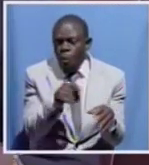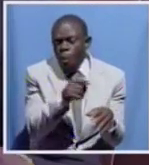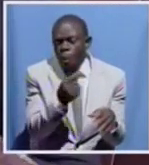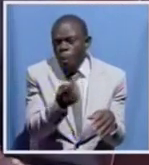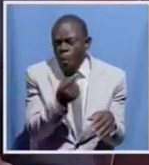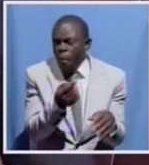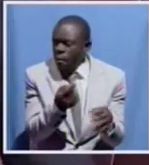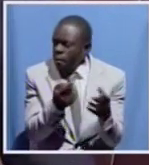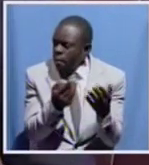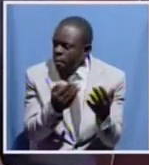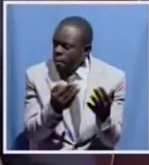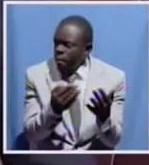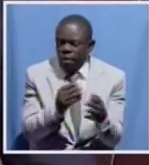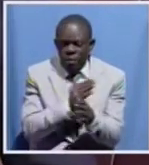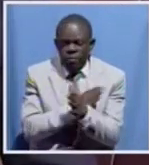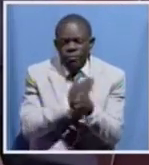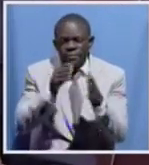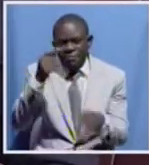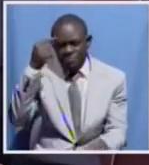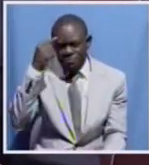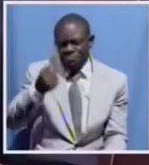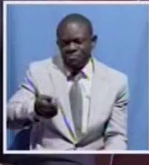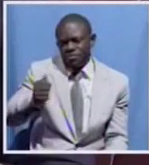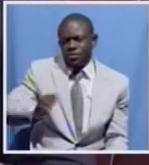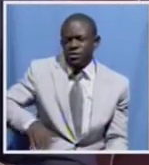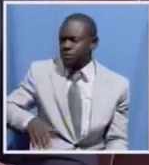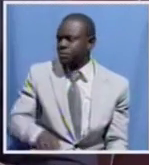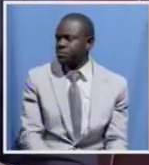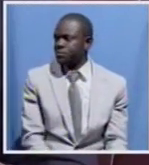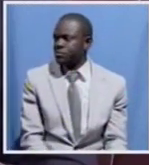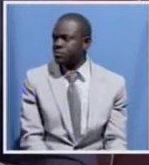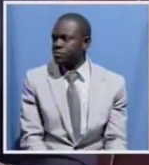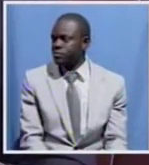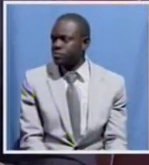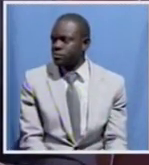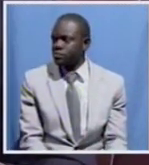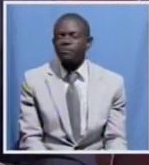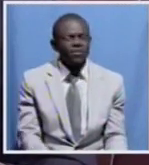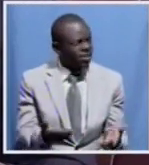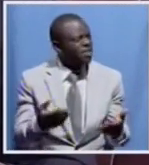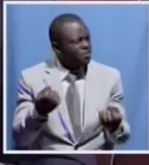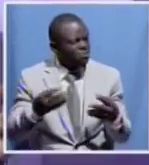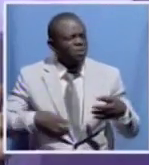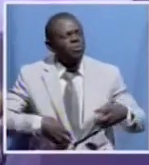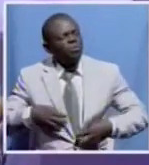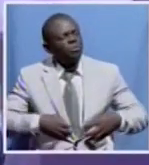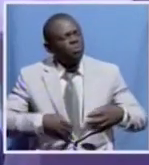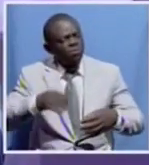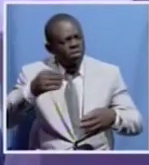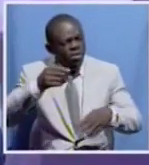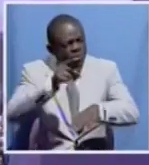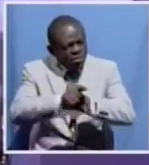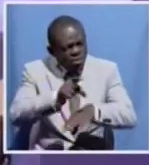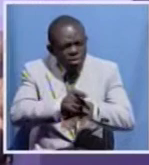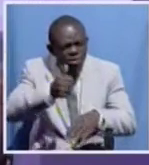just on the part of the Zambian government. There's usually this complaint of bureaucracy delaying projects, and